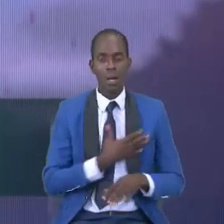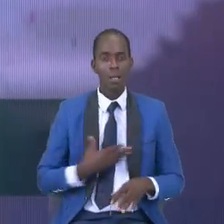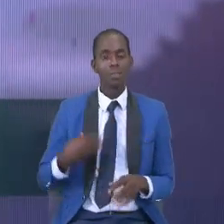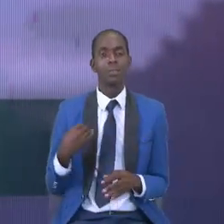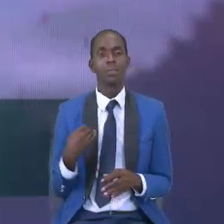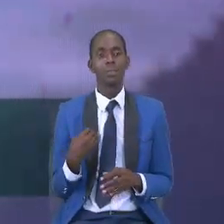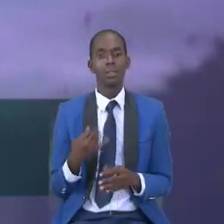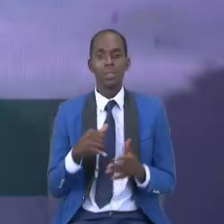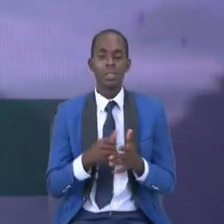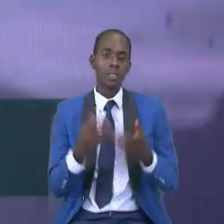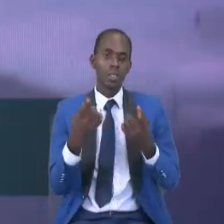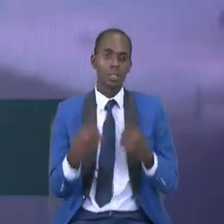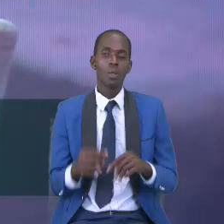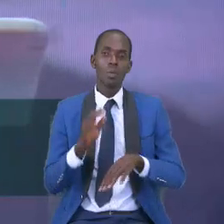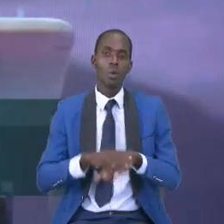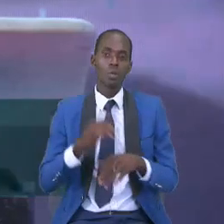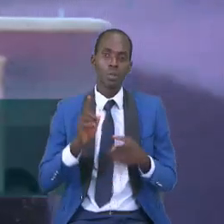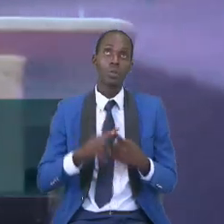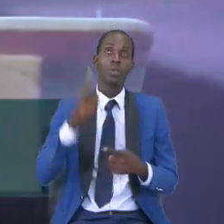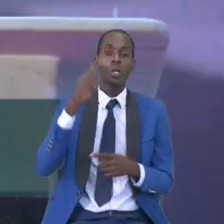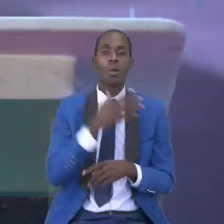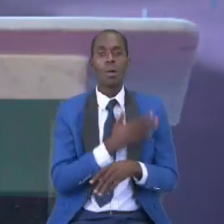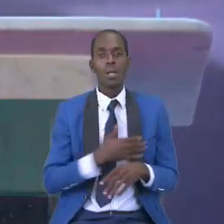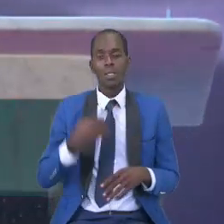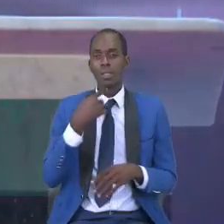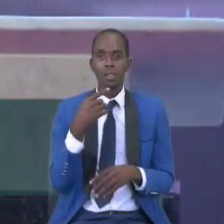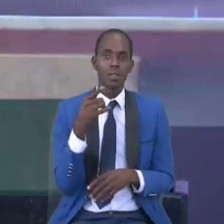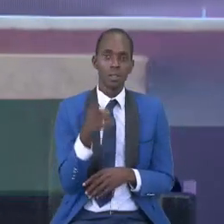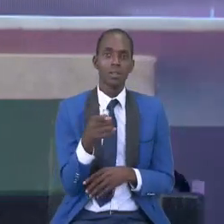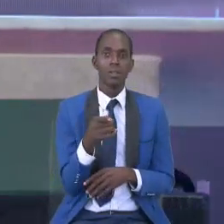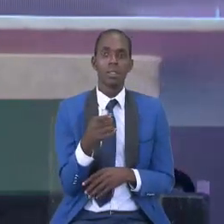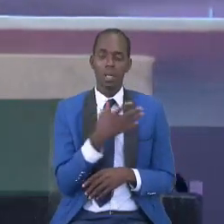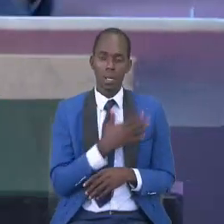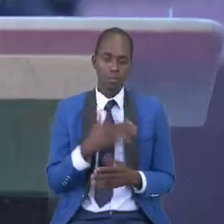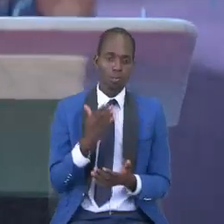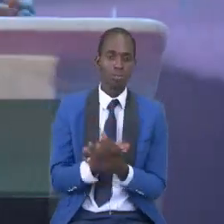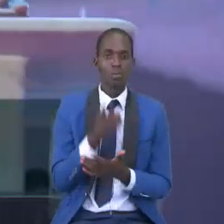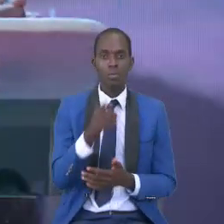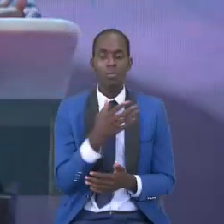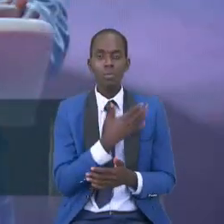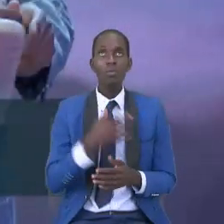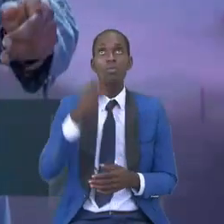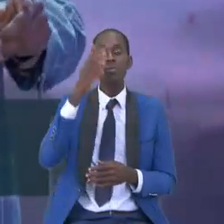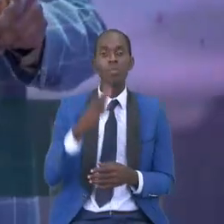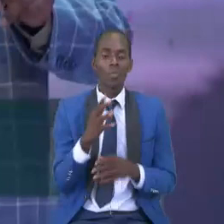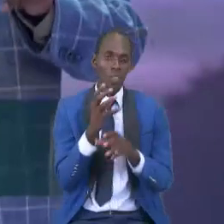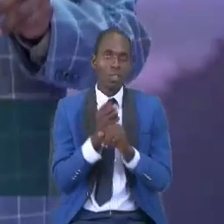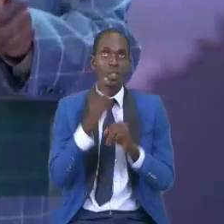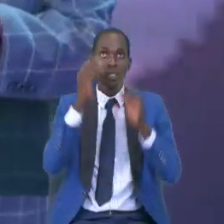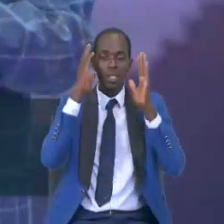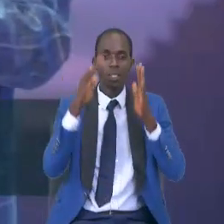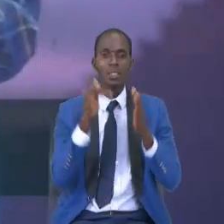and came unto him, and stayed him, and stopped him, and got his attention, that he